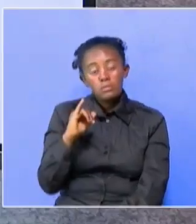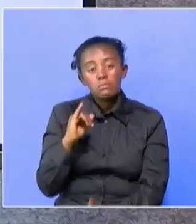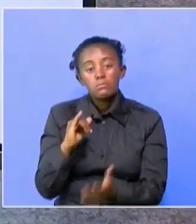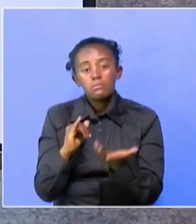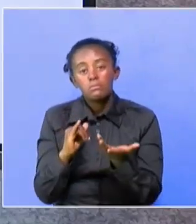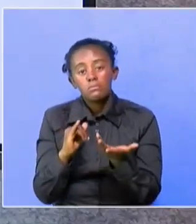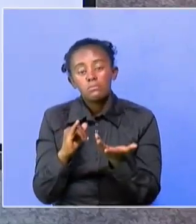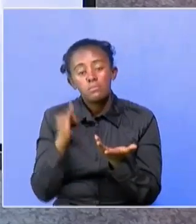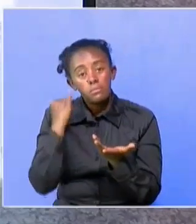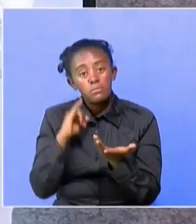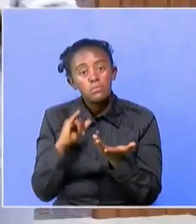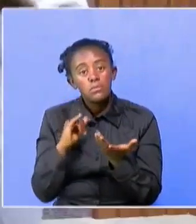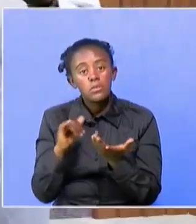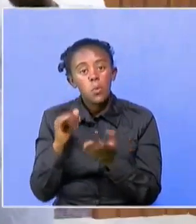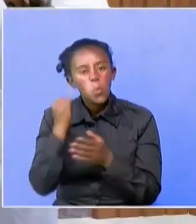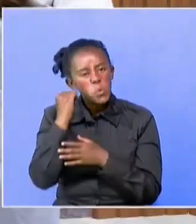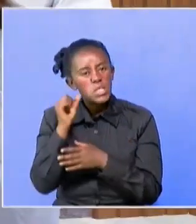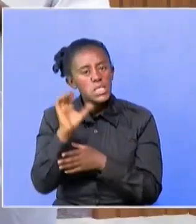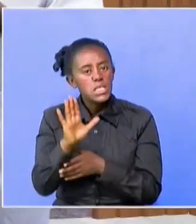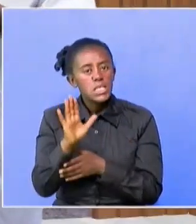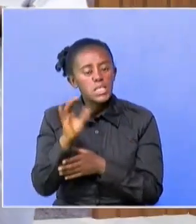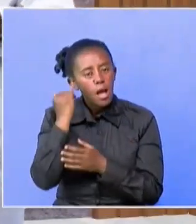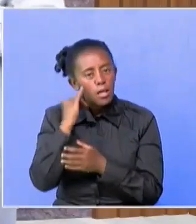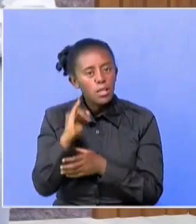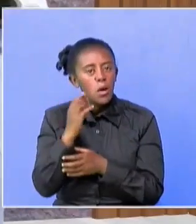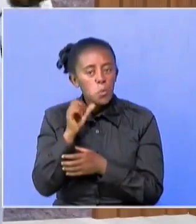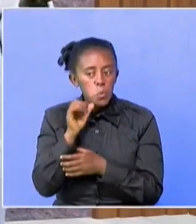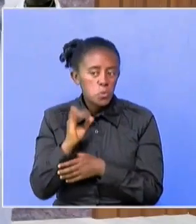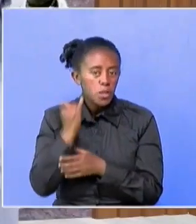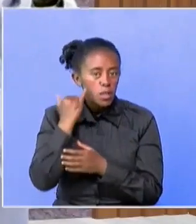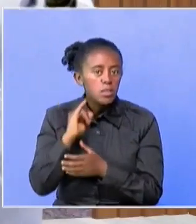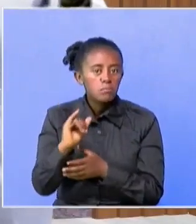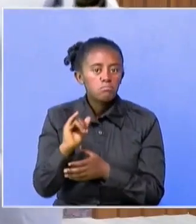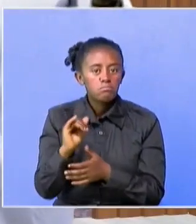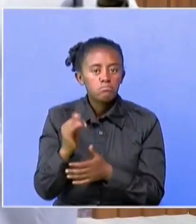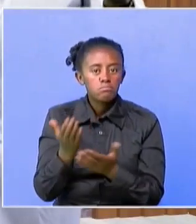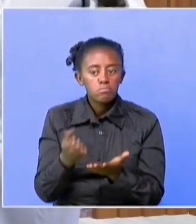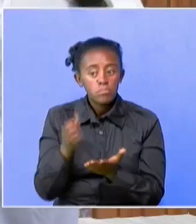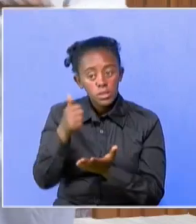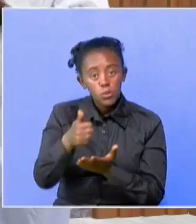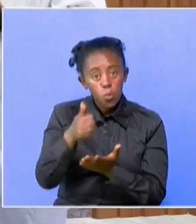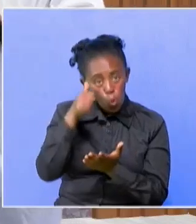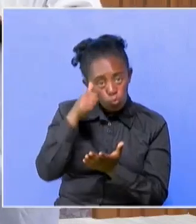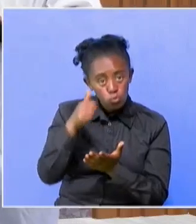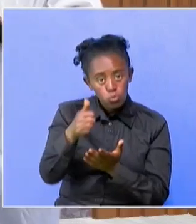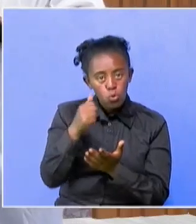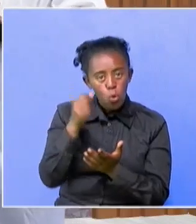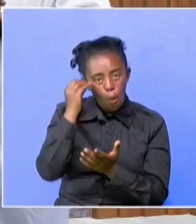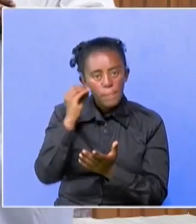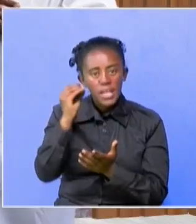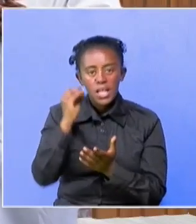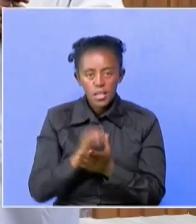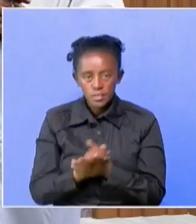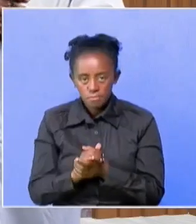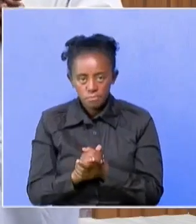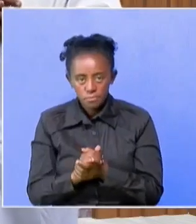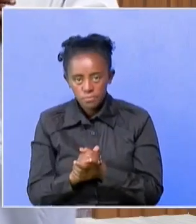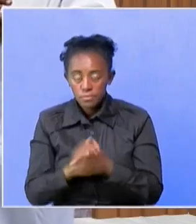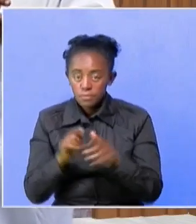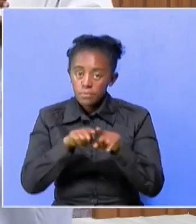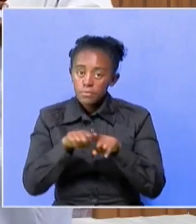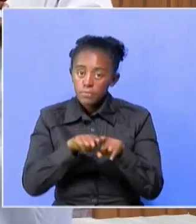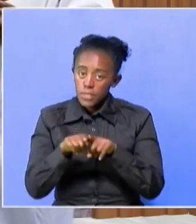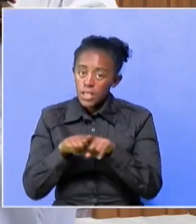view or his idea, right? He may have his own opinion. Disagreement is